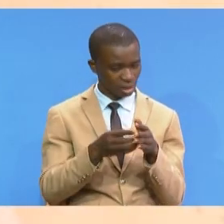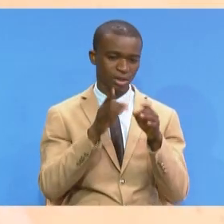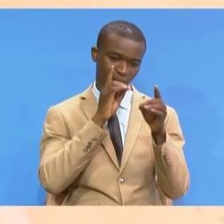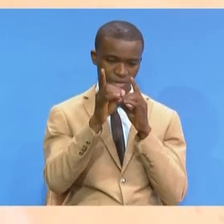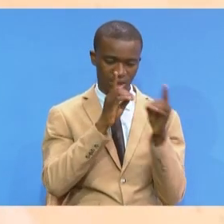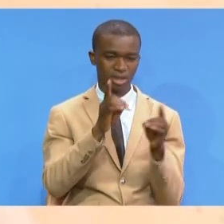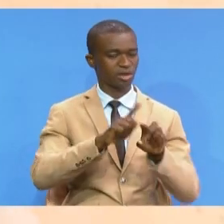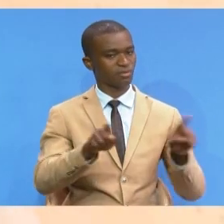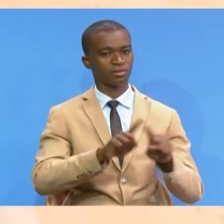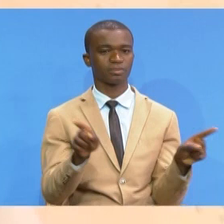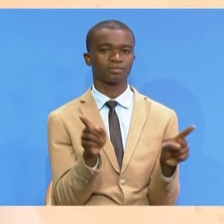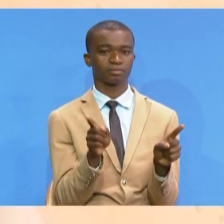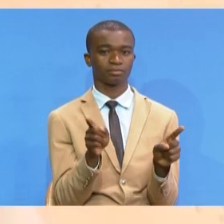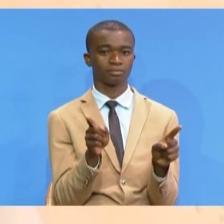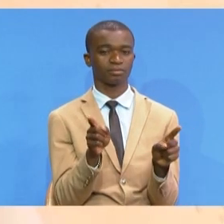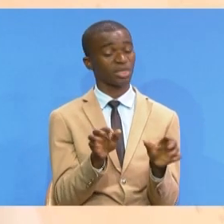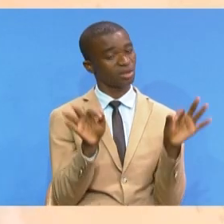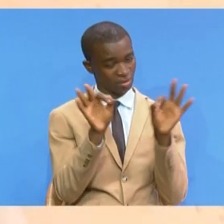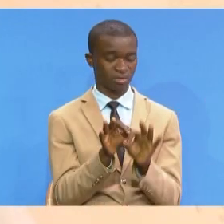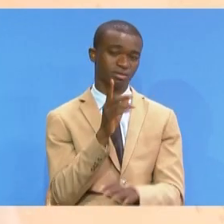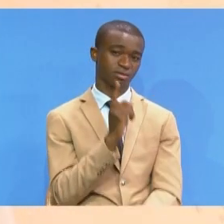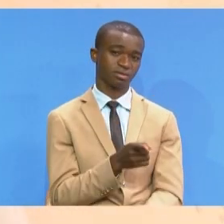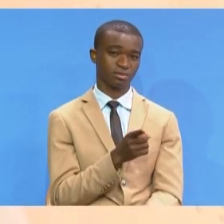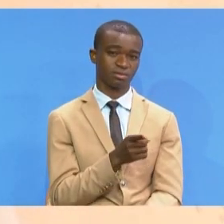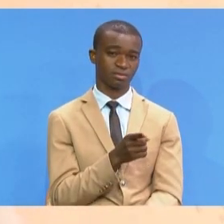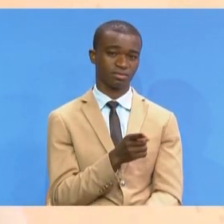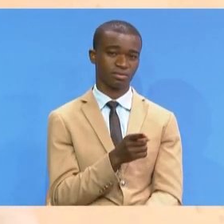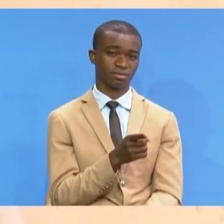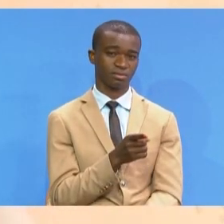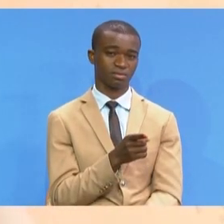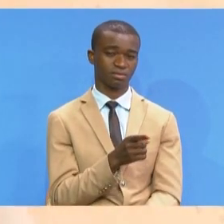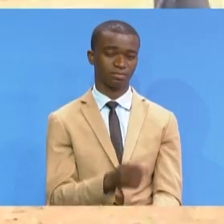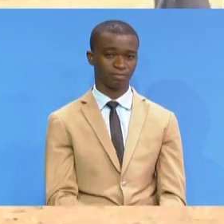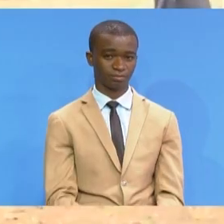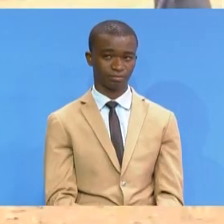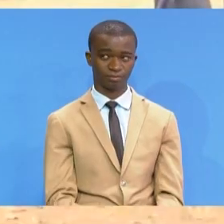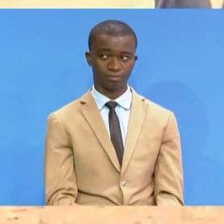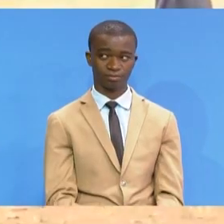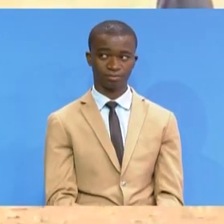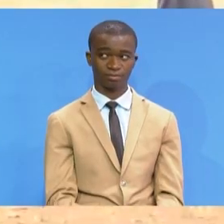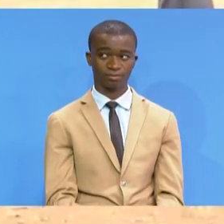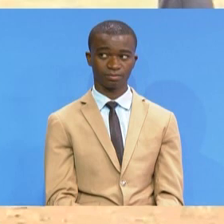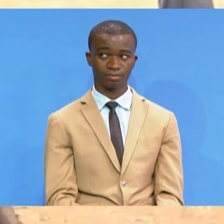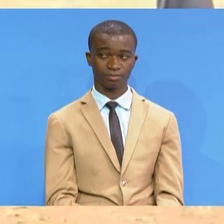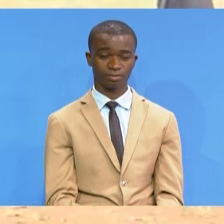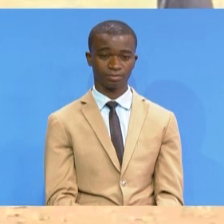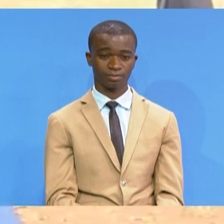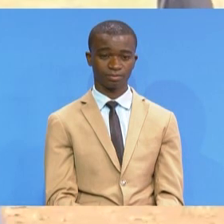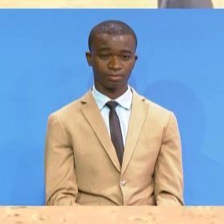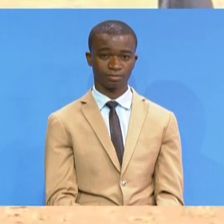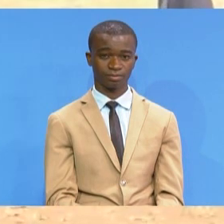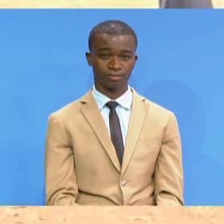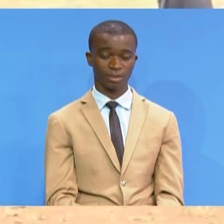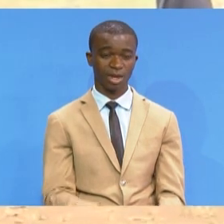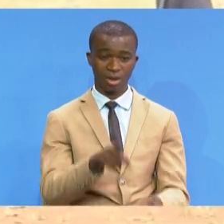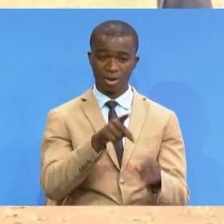they'll have when they go for these other competitions. This program has been appreciated in a special way by